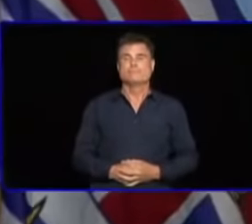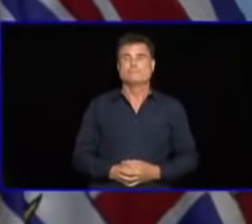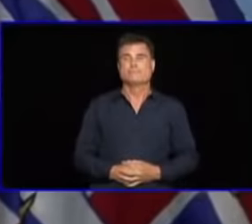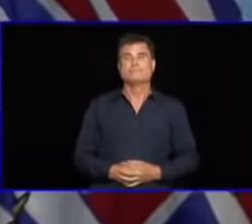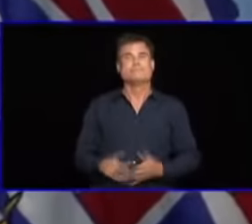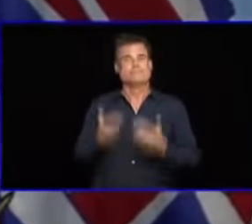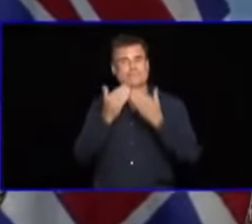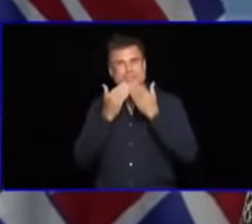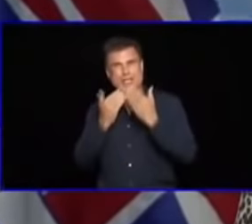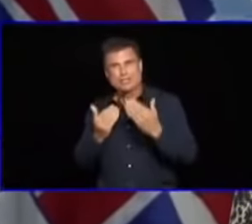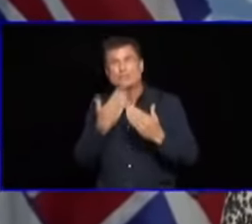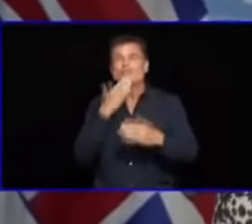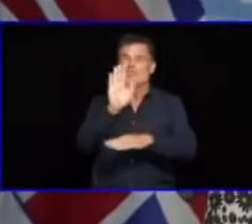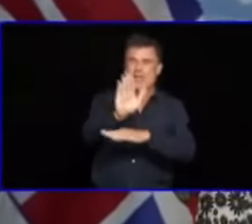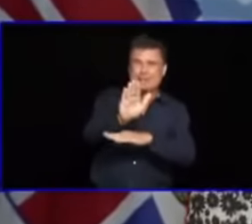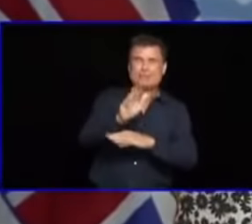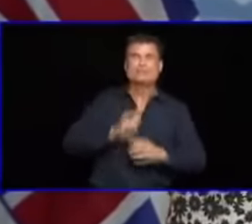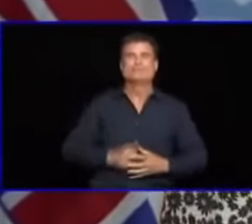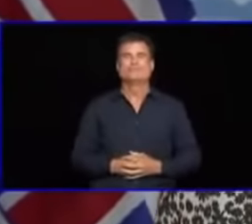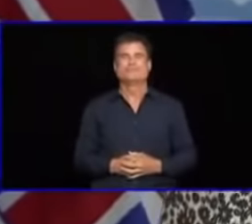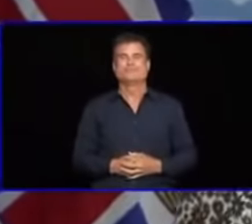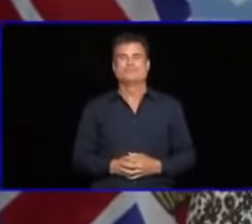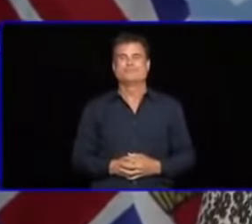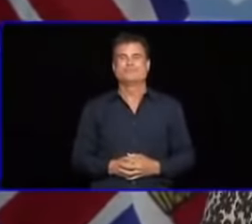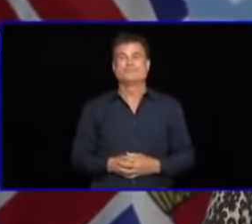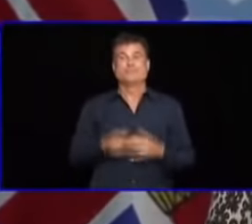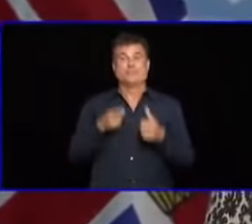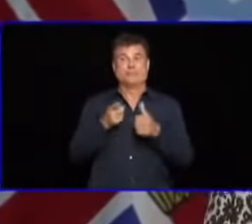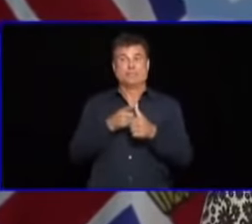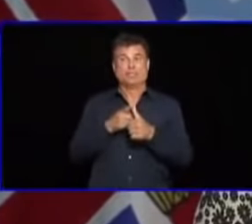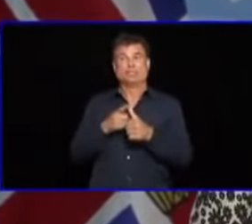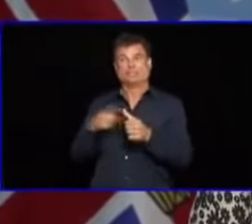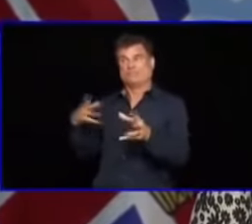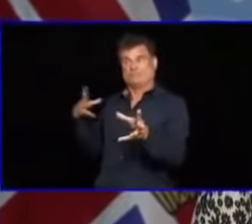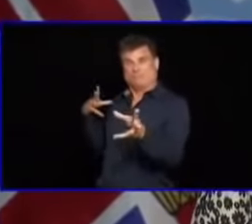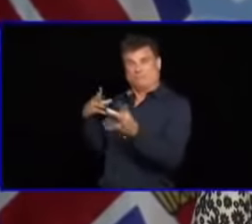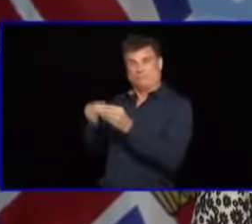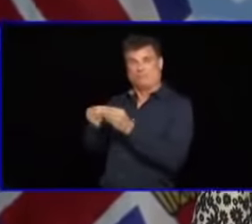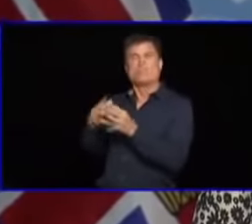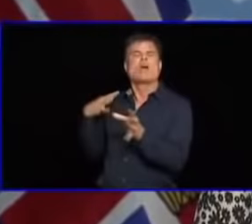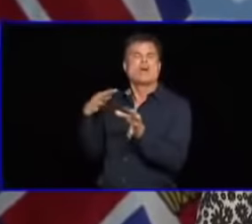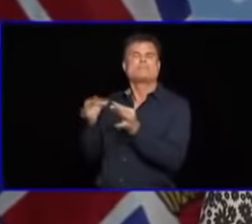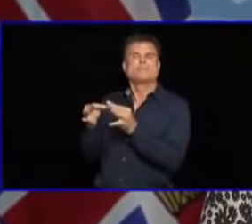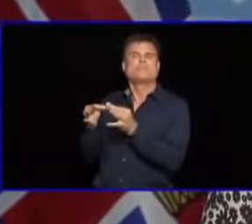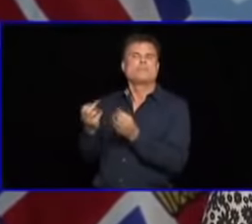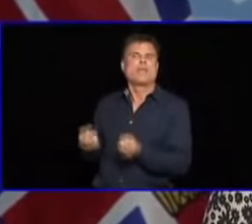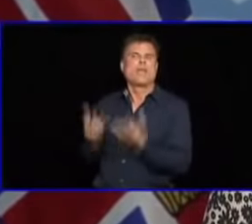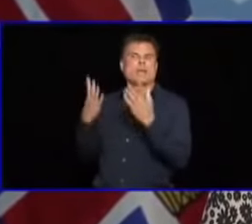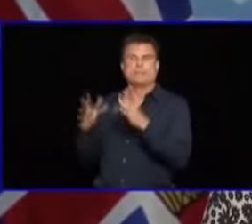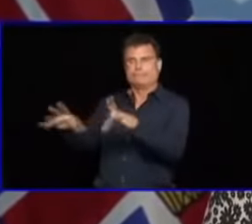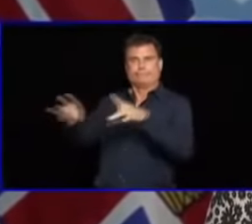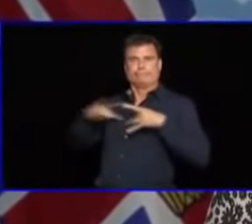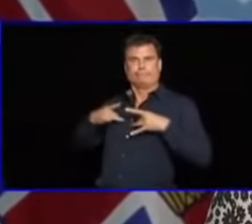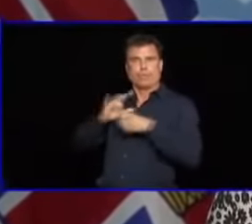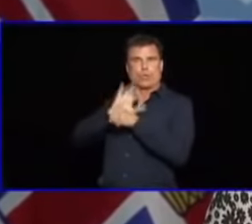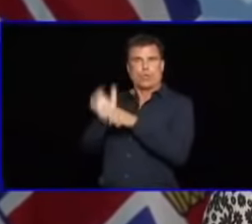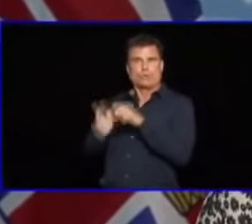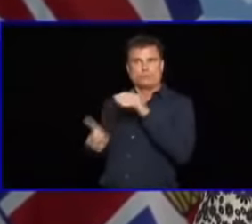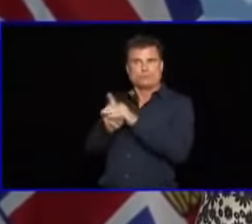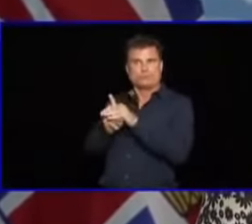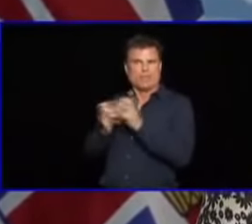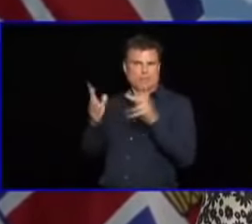Thank you very much and good afternoon. We'll start by reviewing the update of our cases here today in British Columbia. We